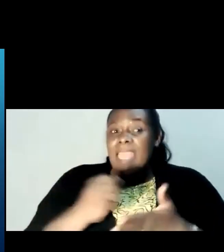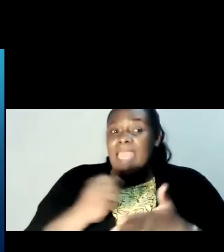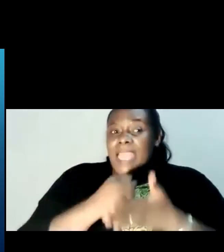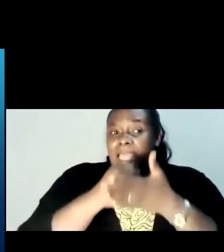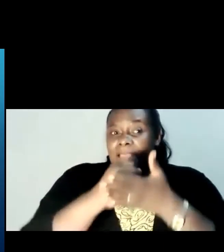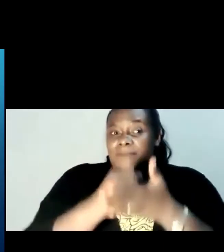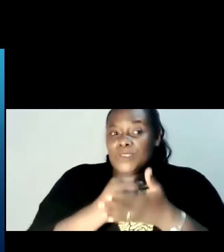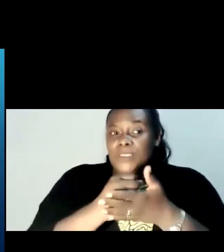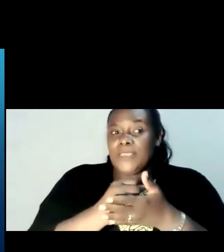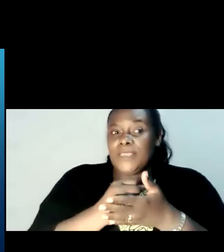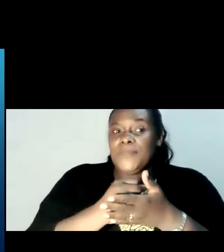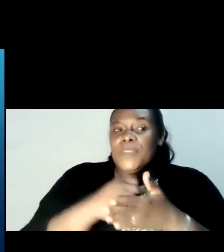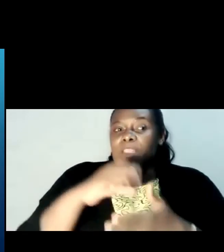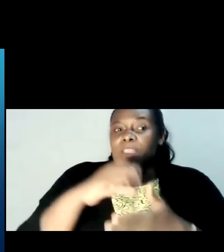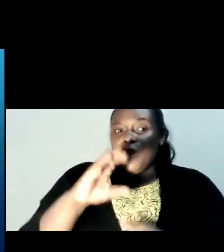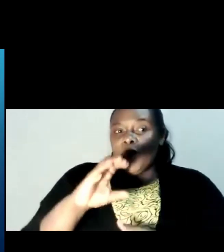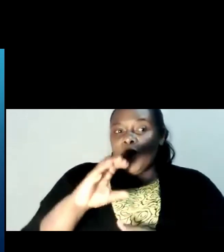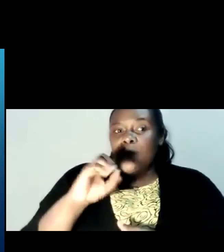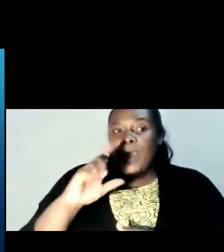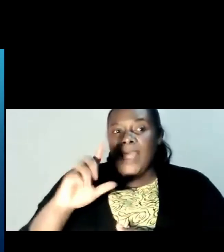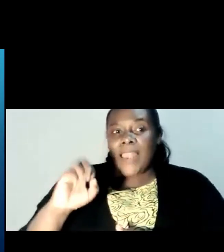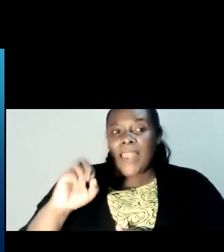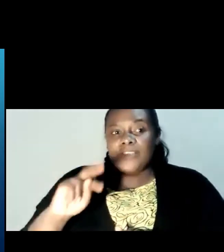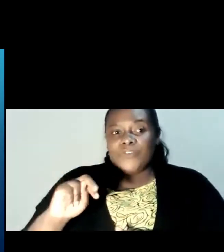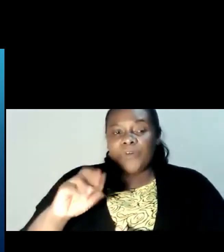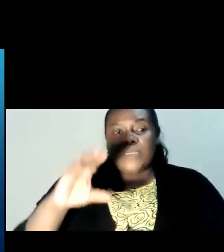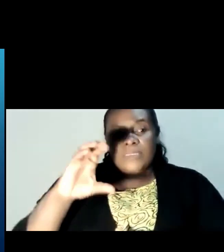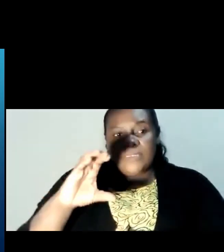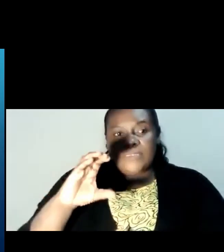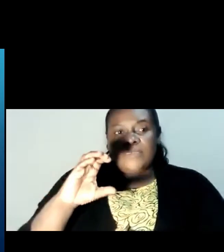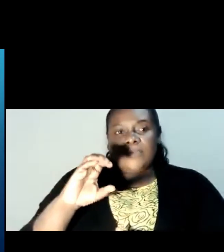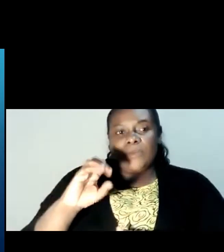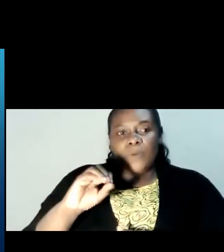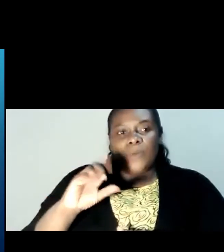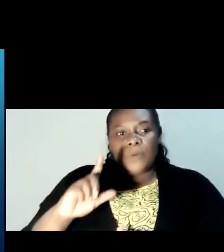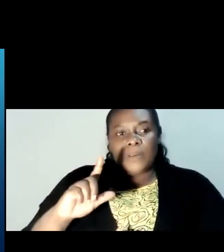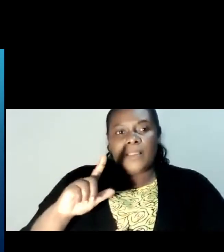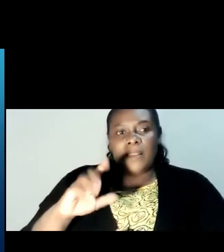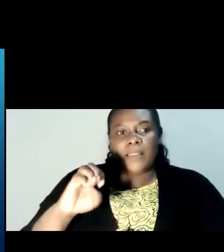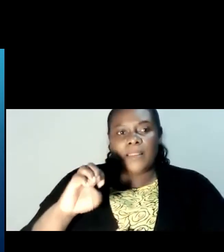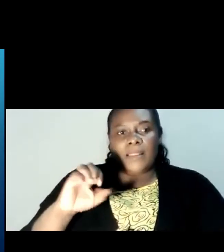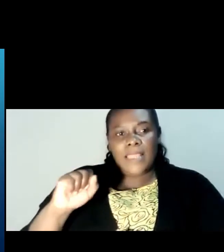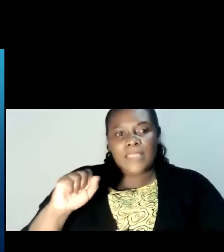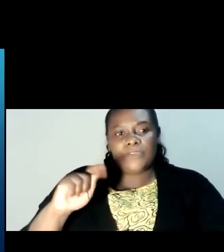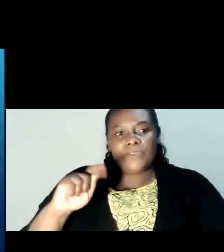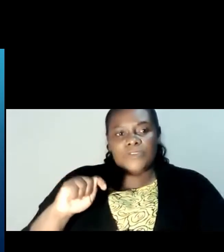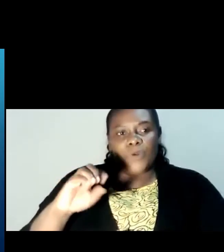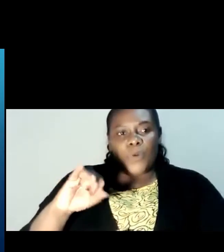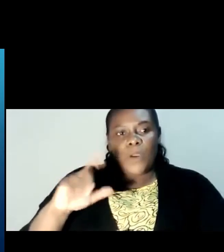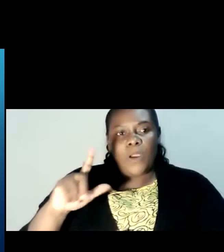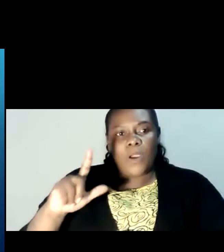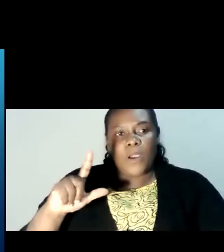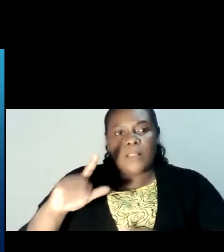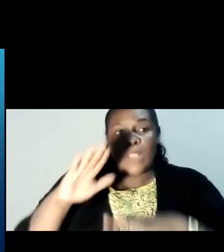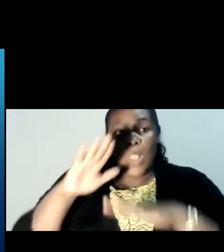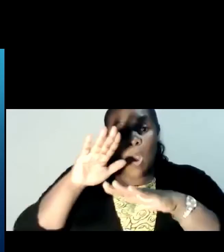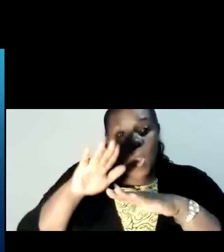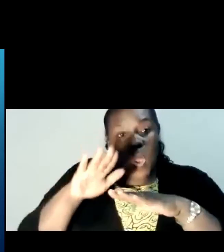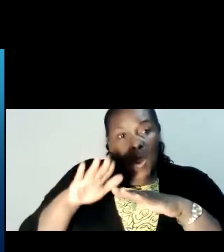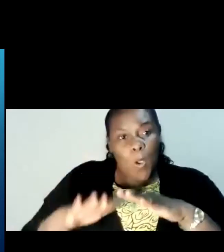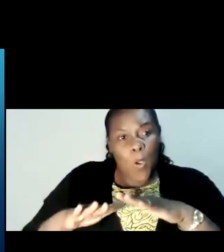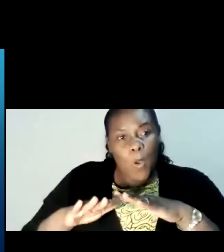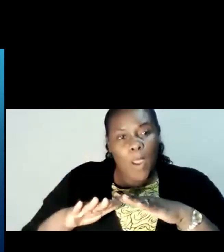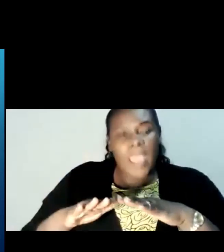helps to regulate our blood sugar. It helps to get our heart rate